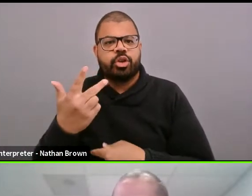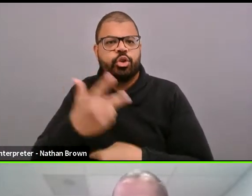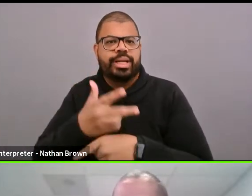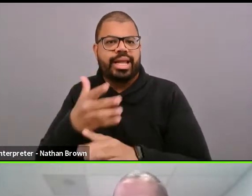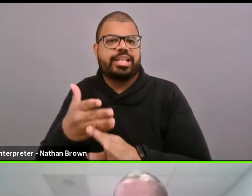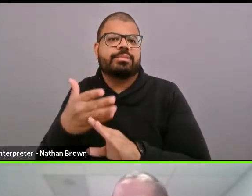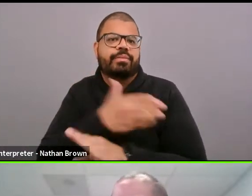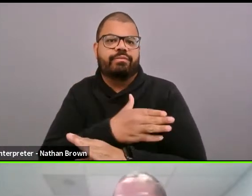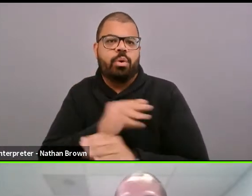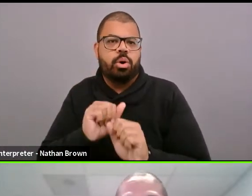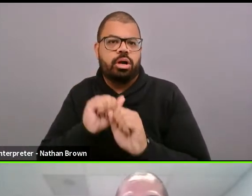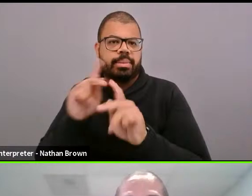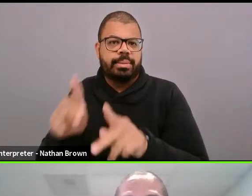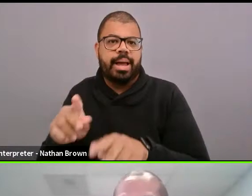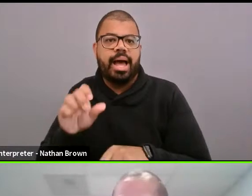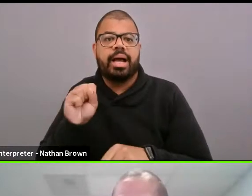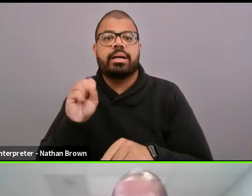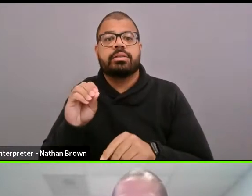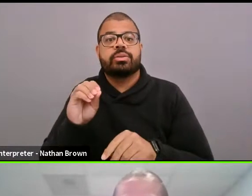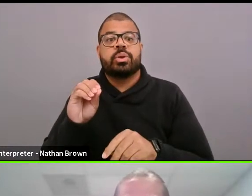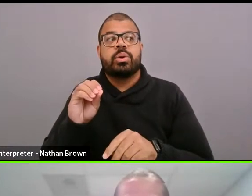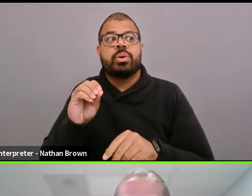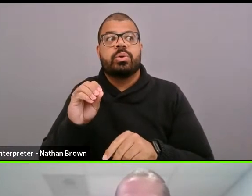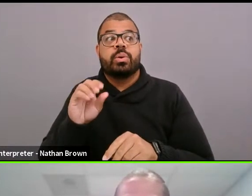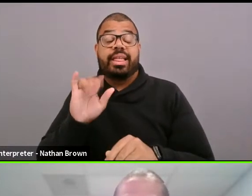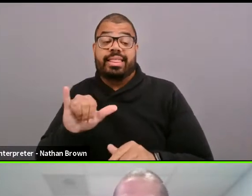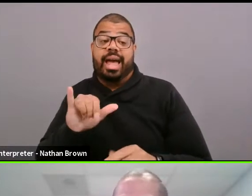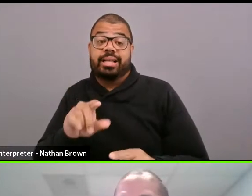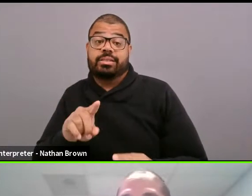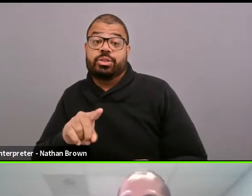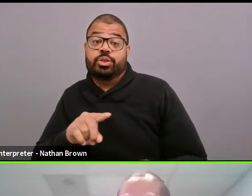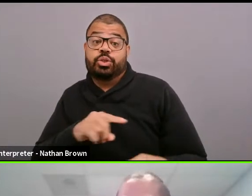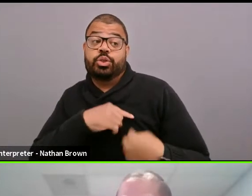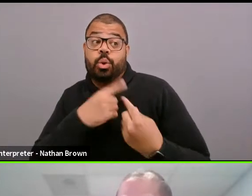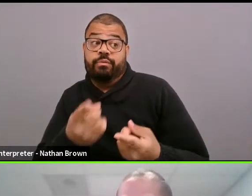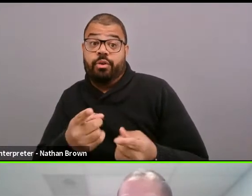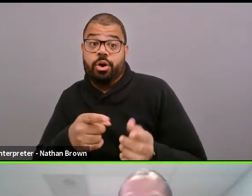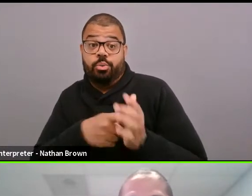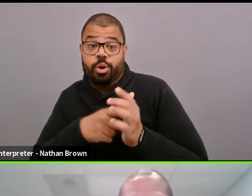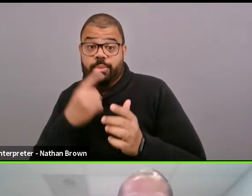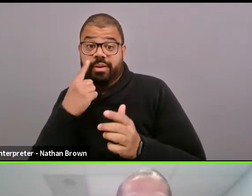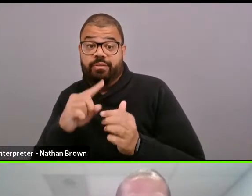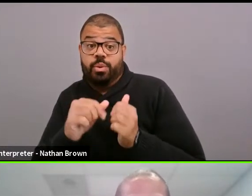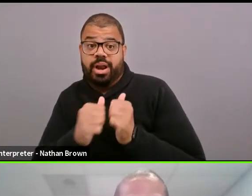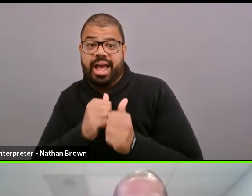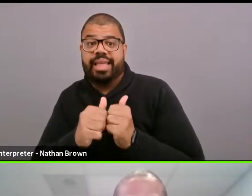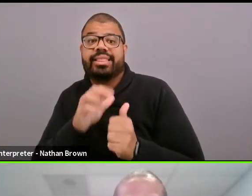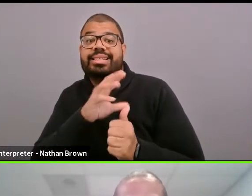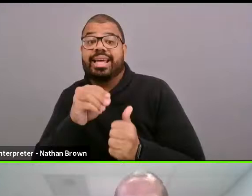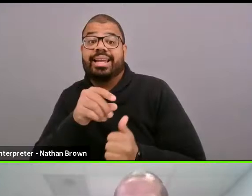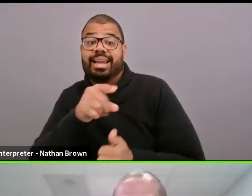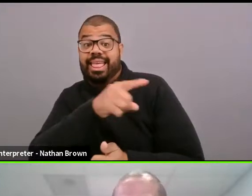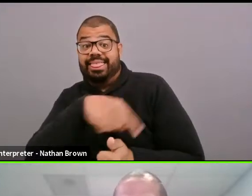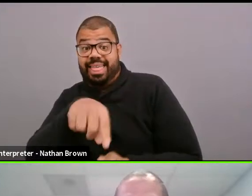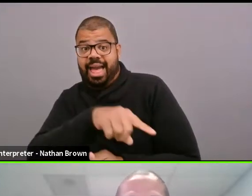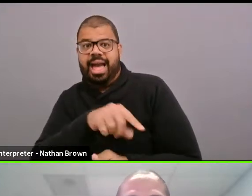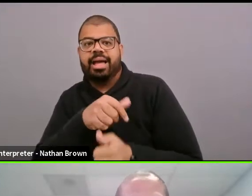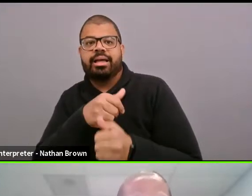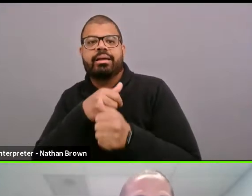to the campus. So that's what we have so far for the athletic, and it's according to the